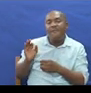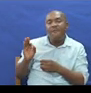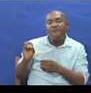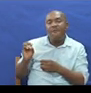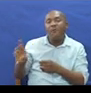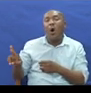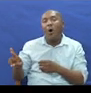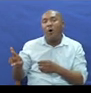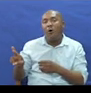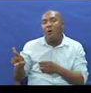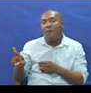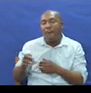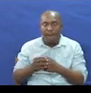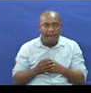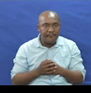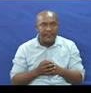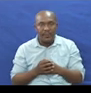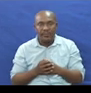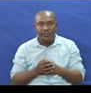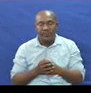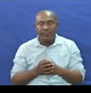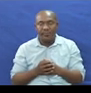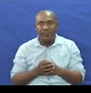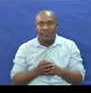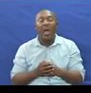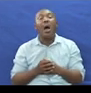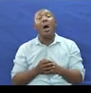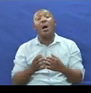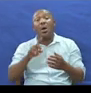What was the rat